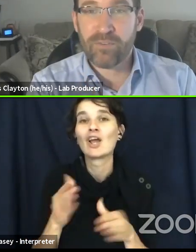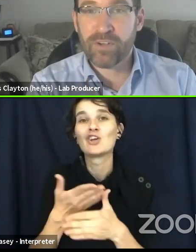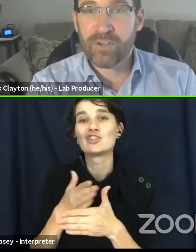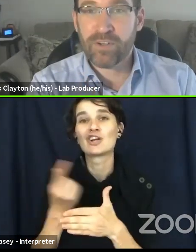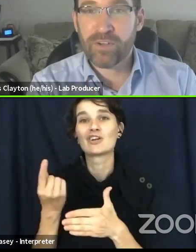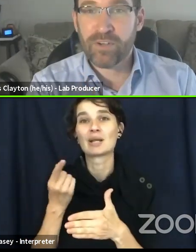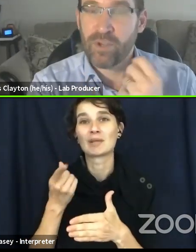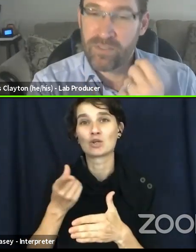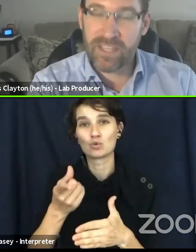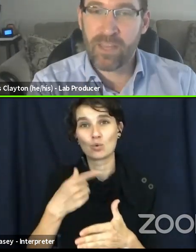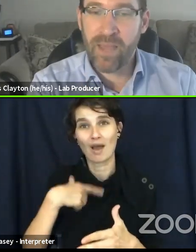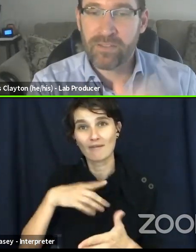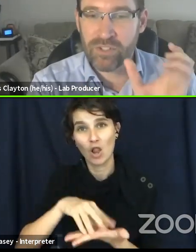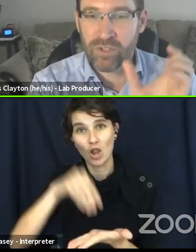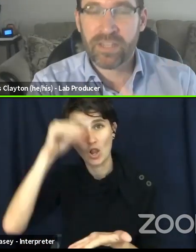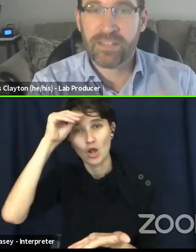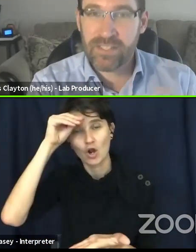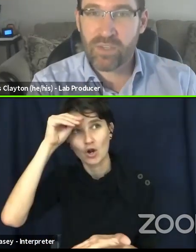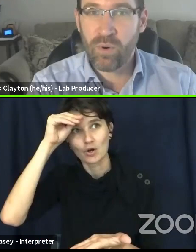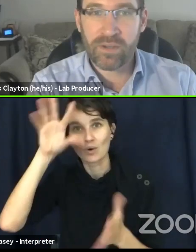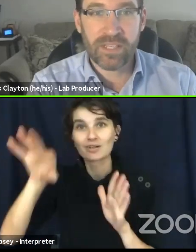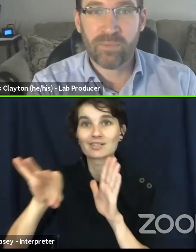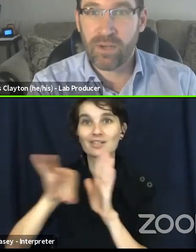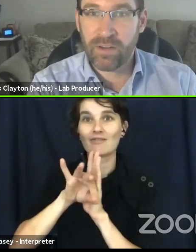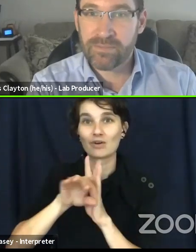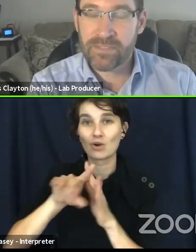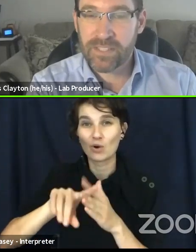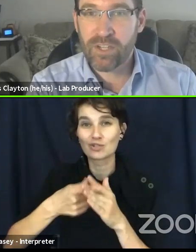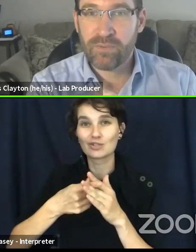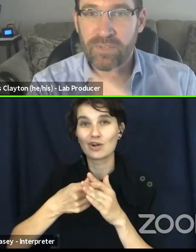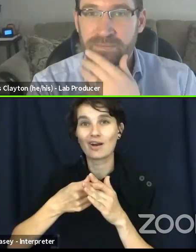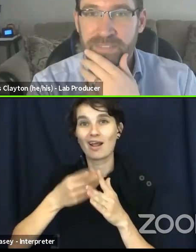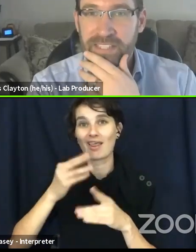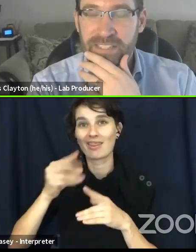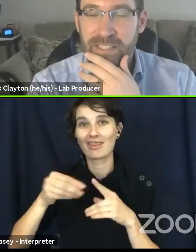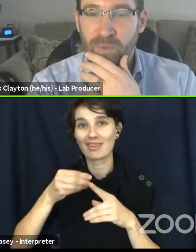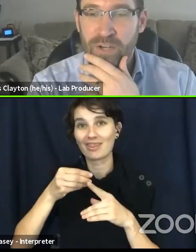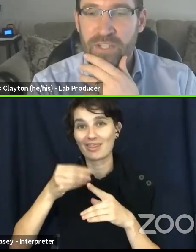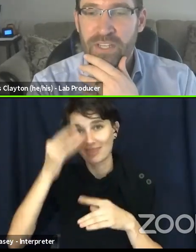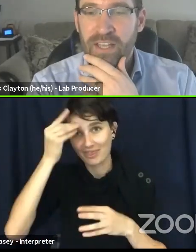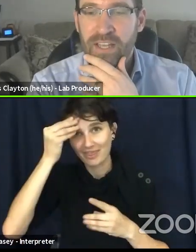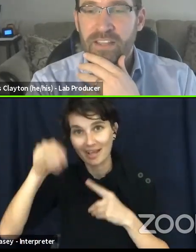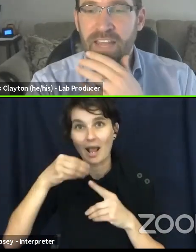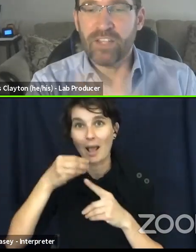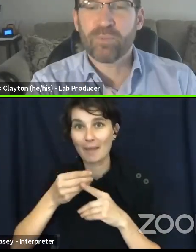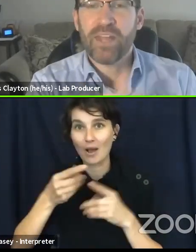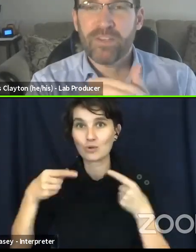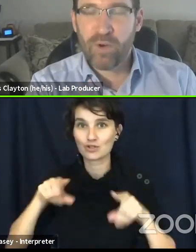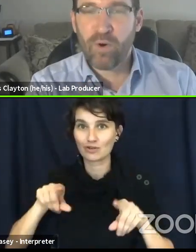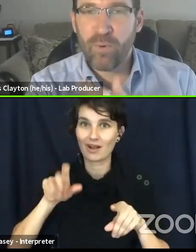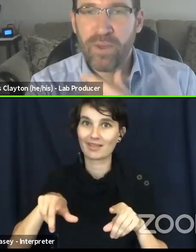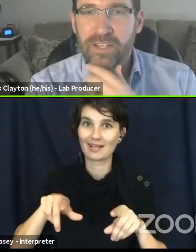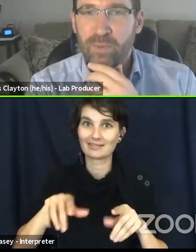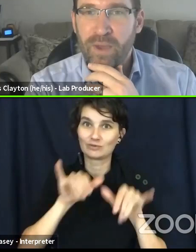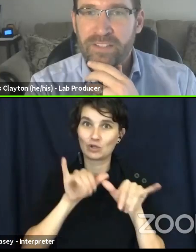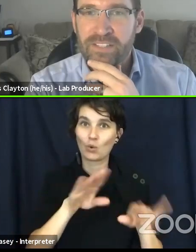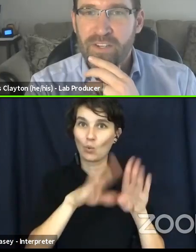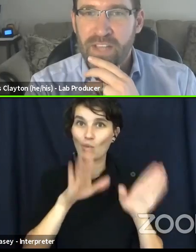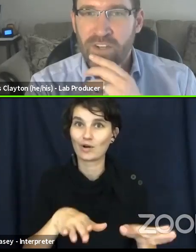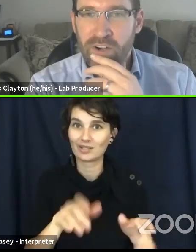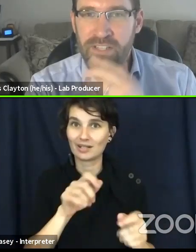or discovered or started thinking about during this quarantine period since COVID kicked in March. That you plan to incorporate into